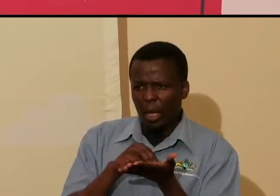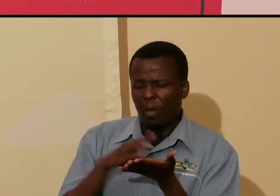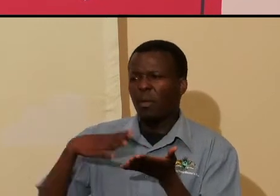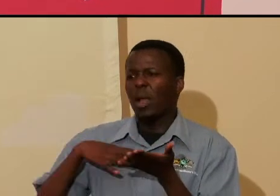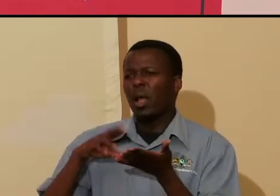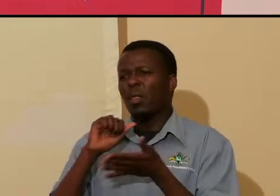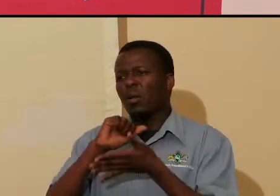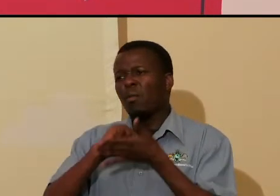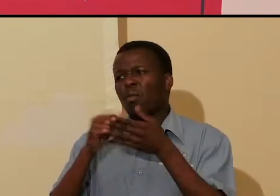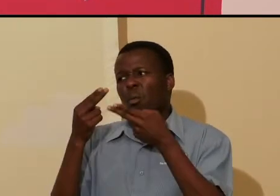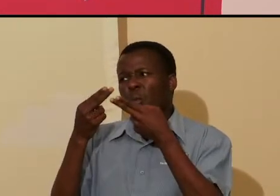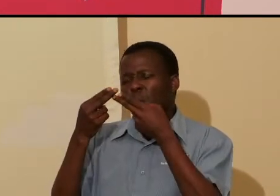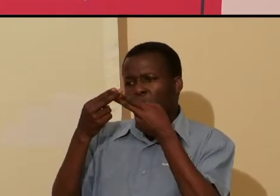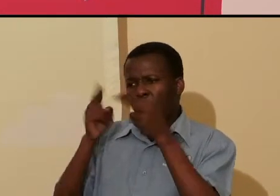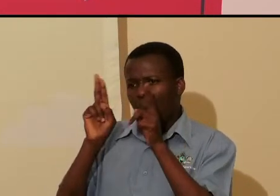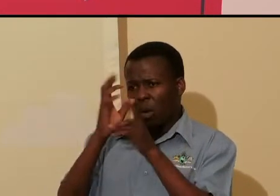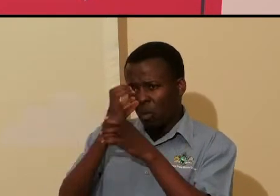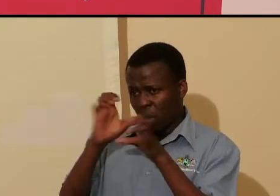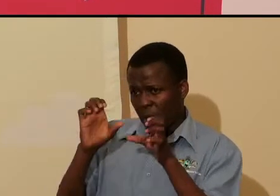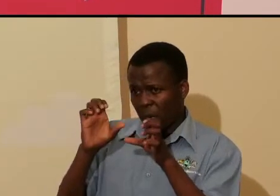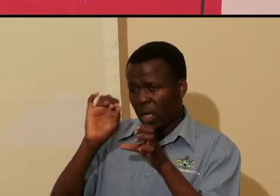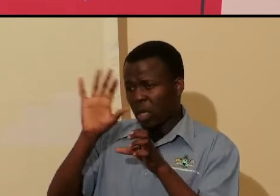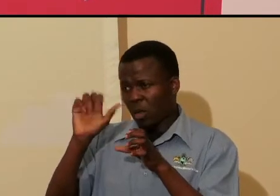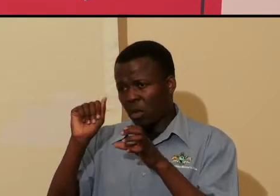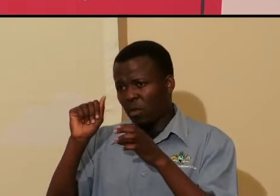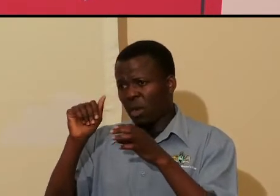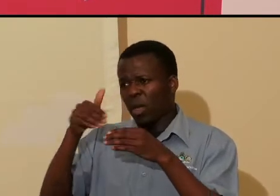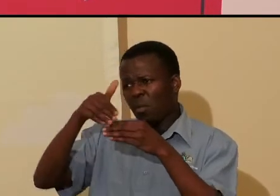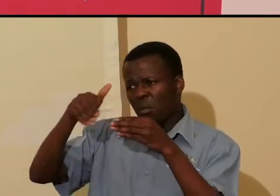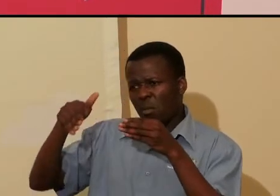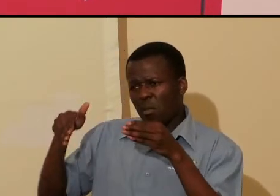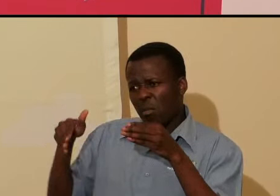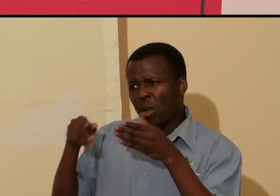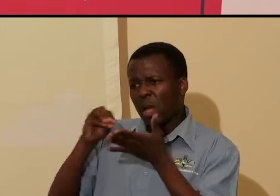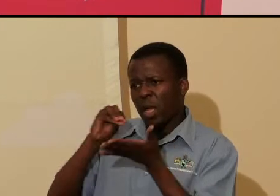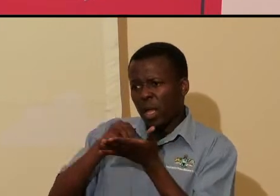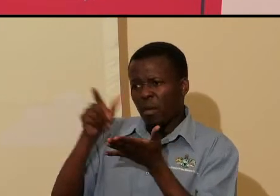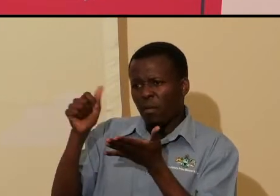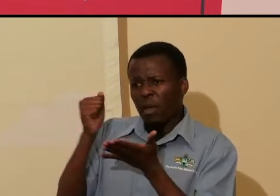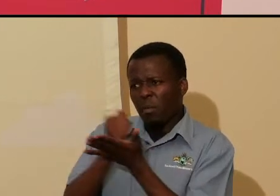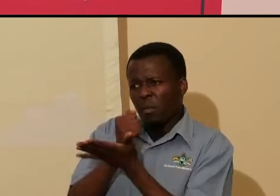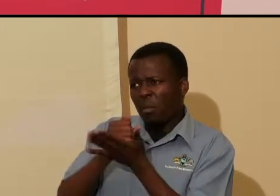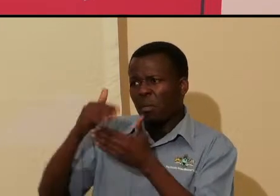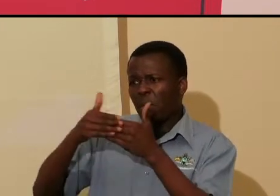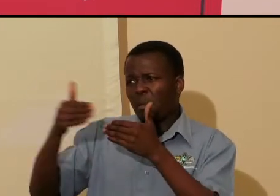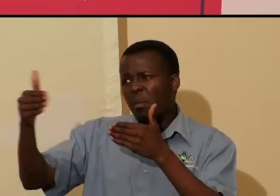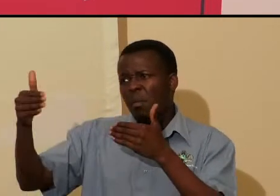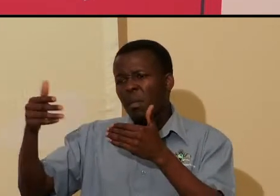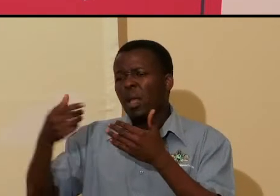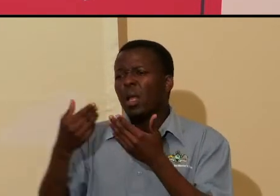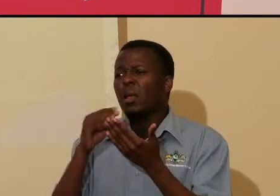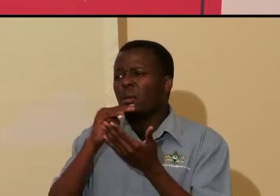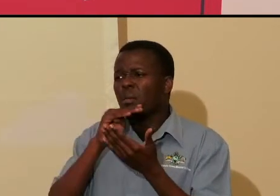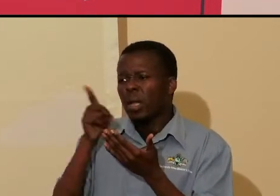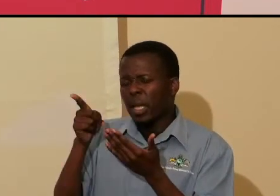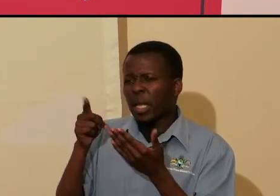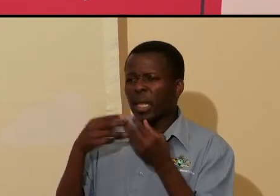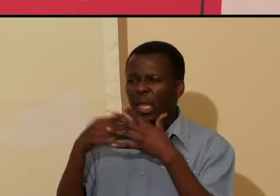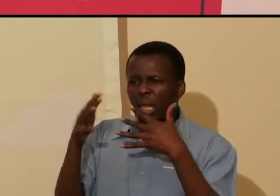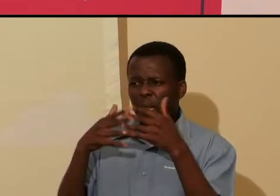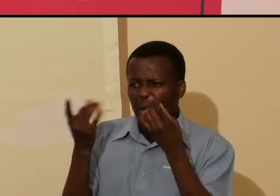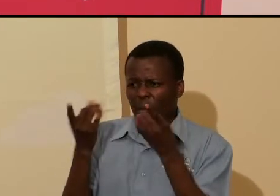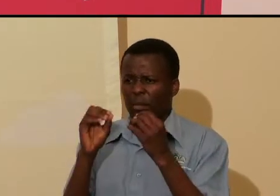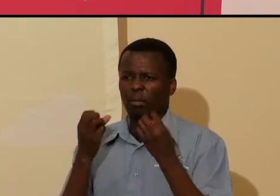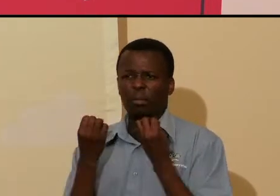that the Lubombo region has cross-border, there's sugar going on, and there's a lot of, import and export happening